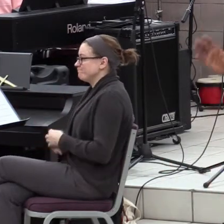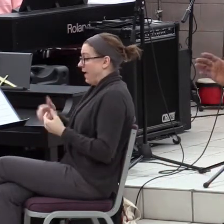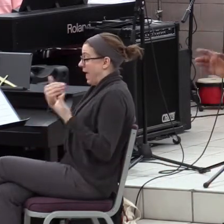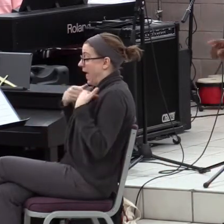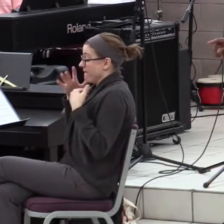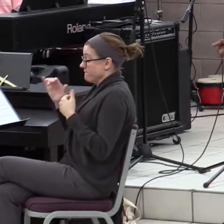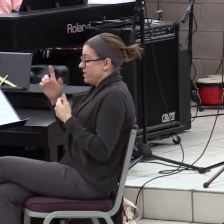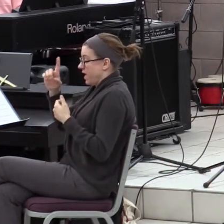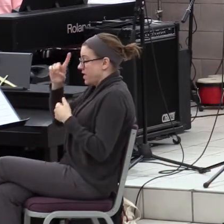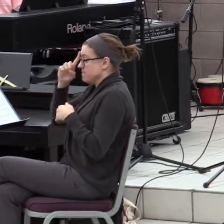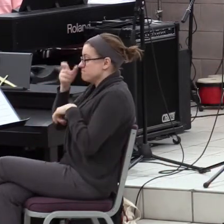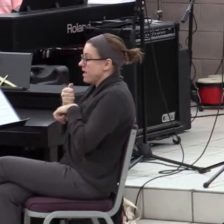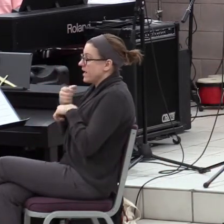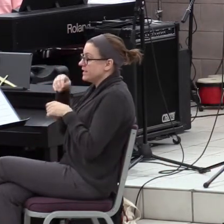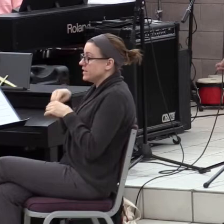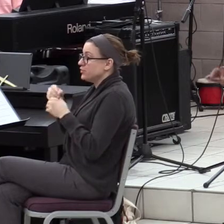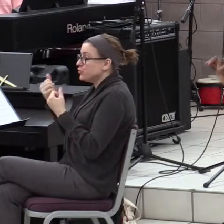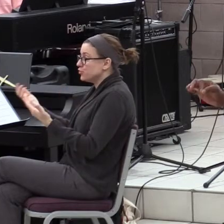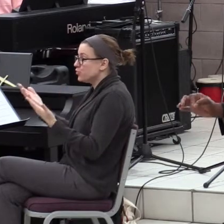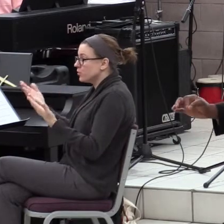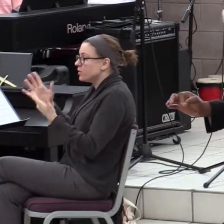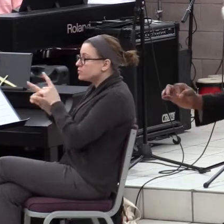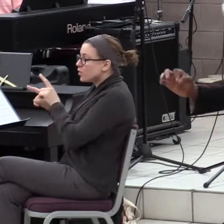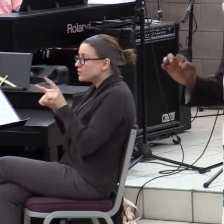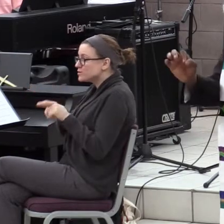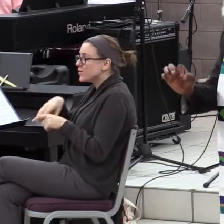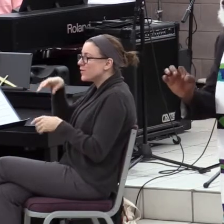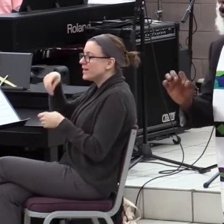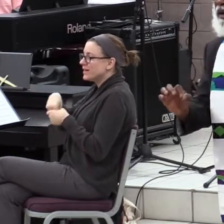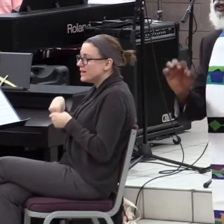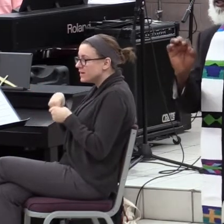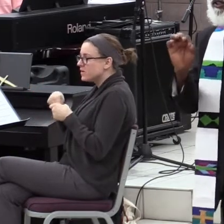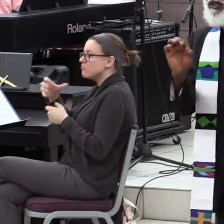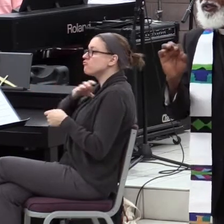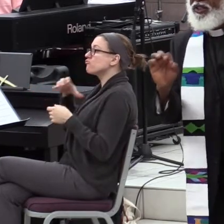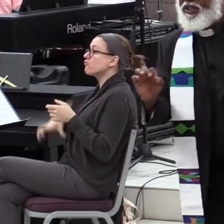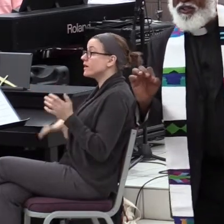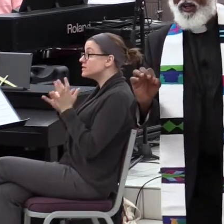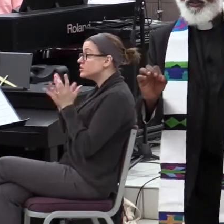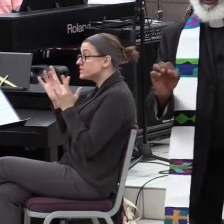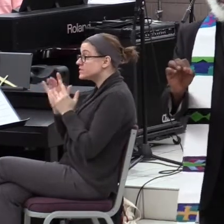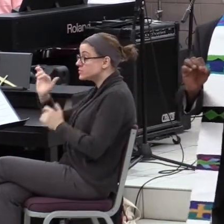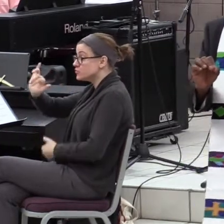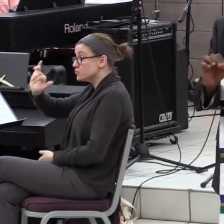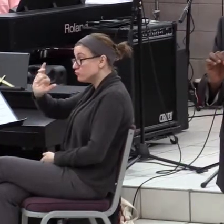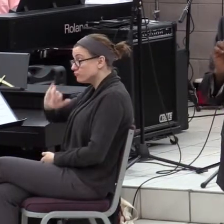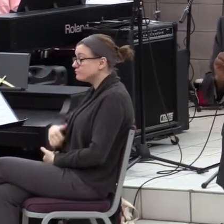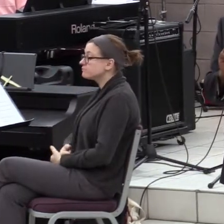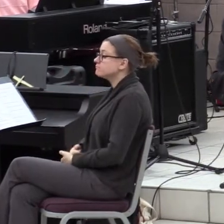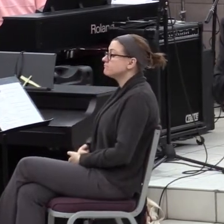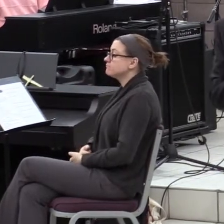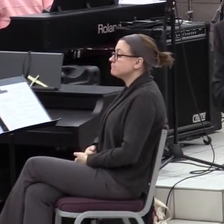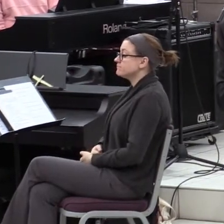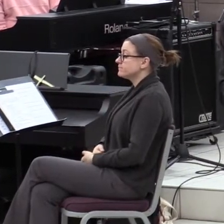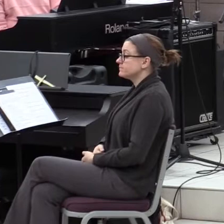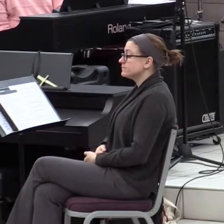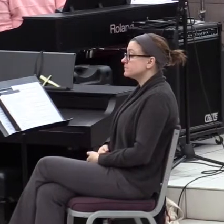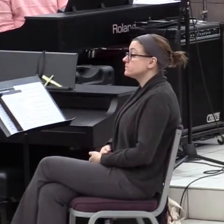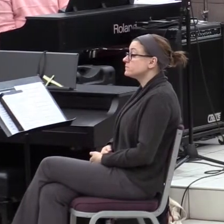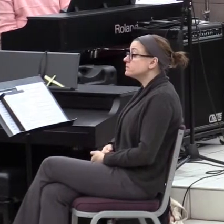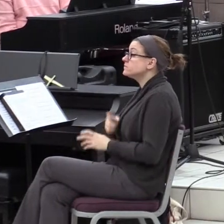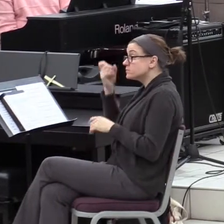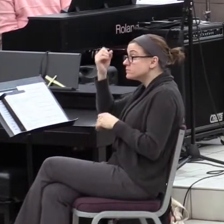Have this mind in you, which was also in Christ Jesus. Though he